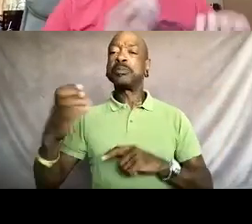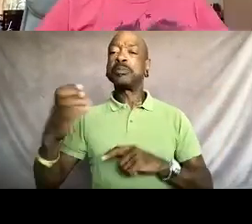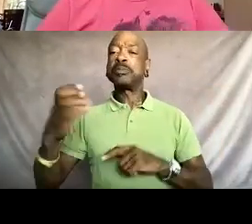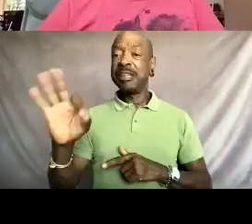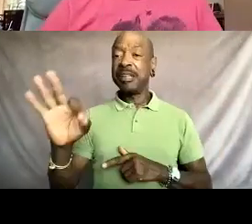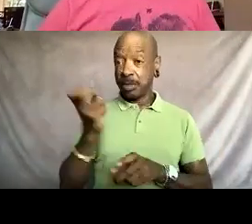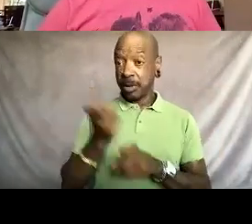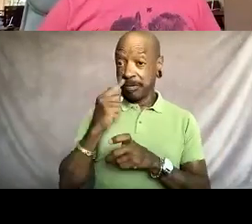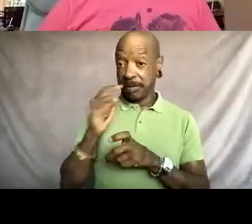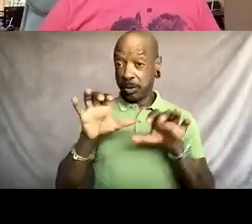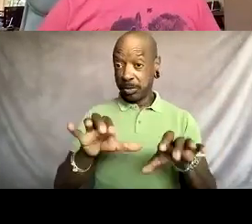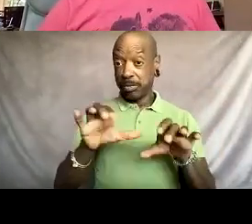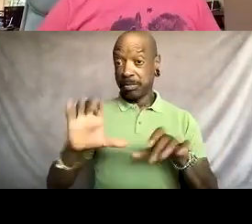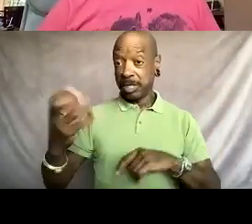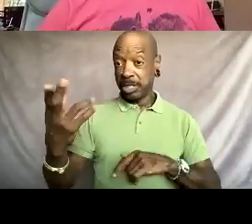your hand.